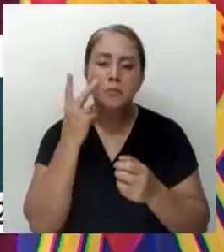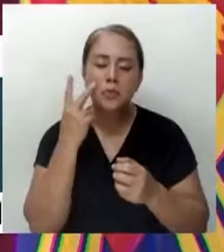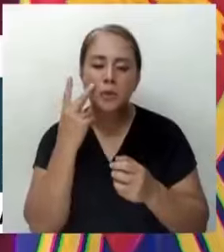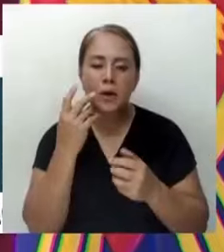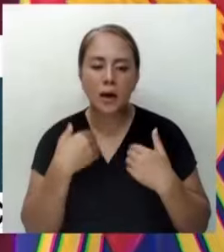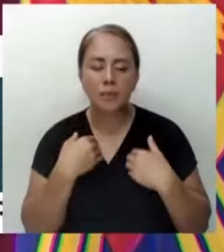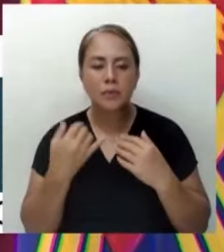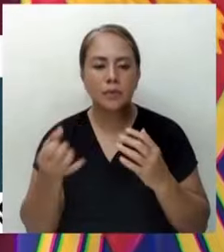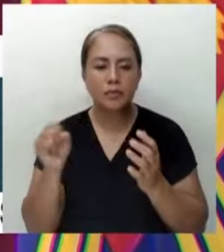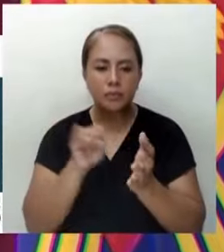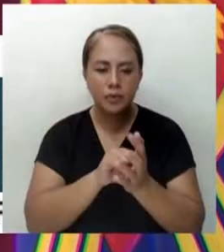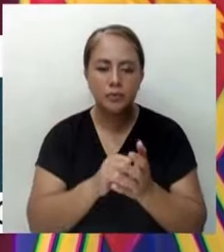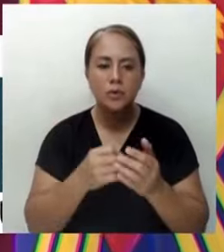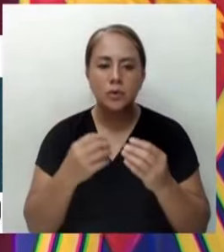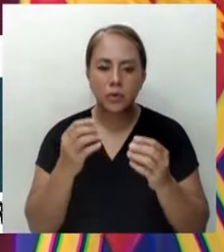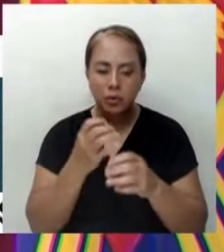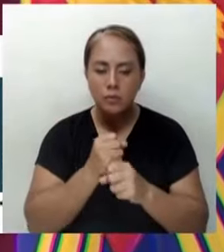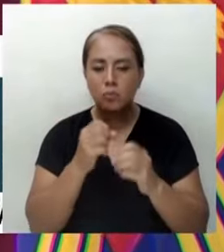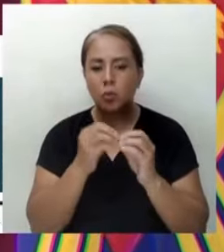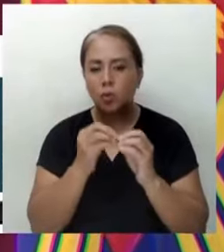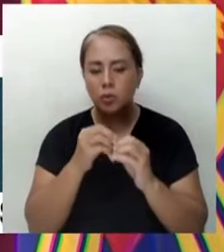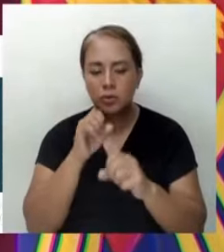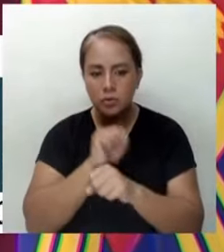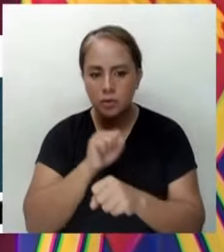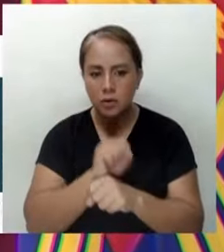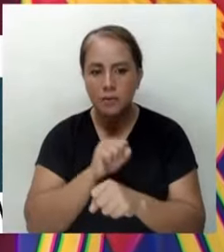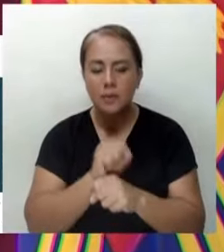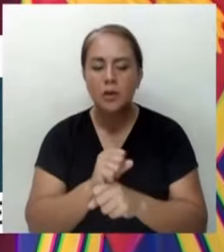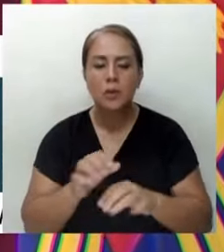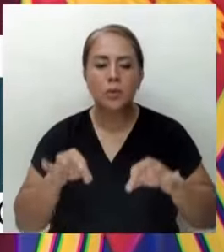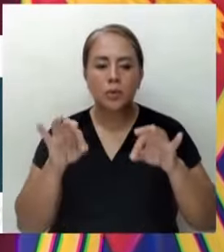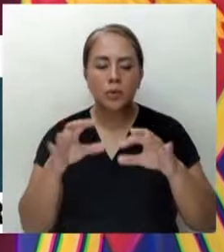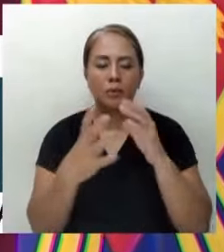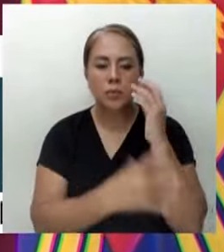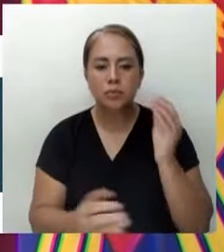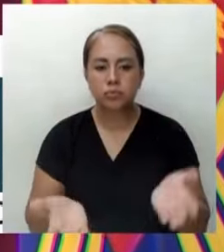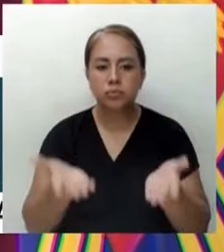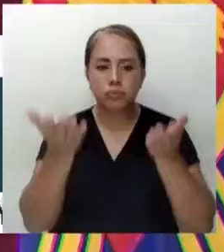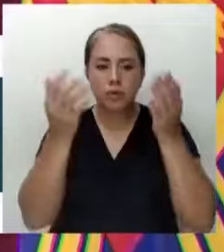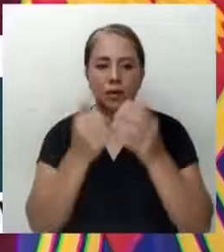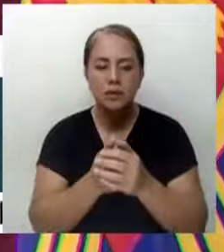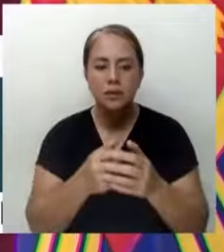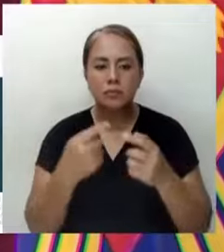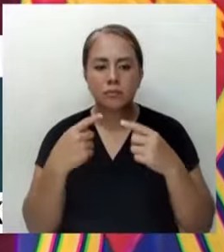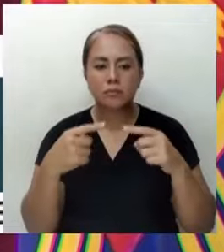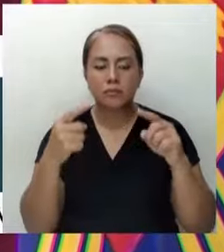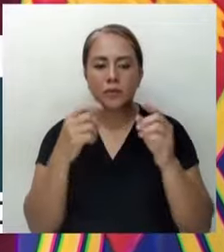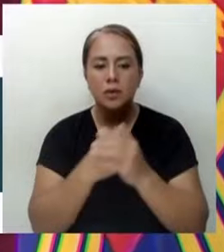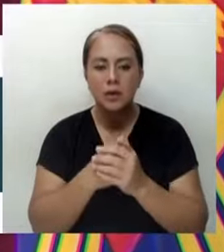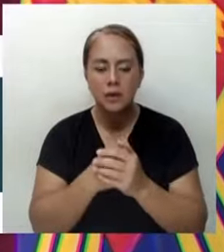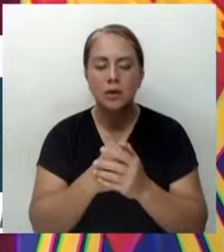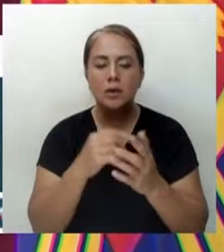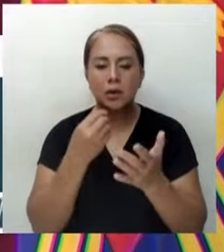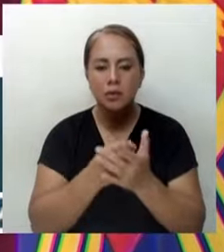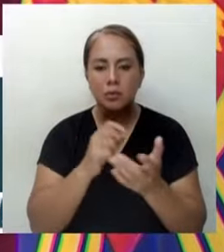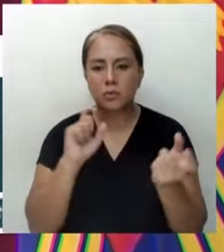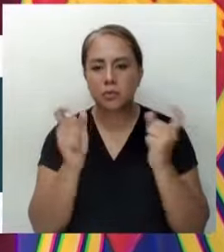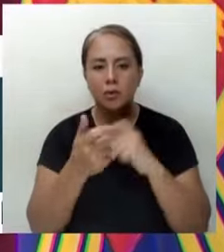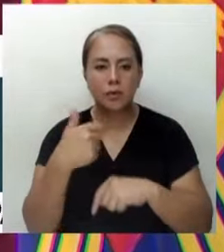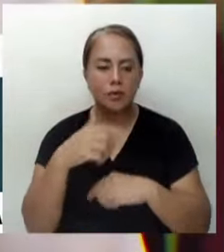investments that will generate more jobs, contribute to poverty alleviation, and accelerate the economic transformation of our country.